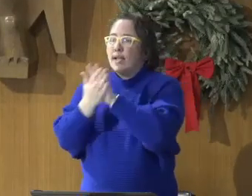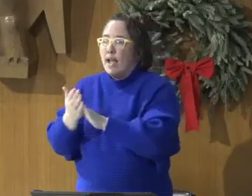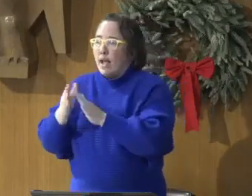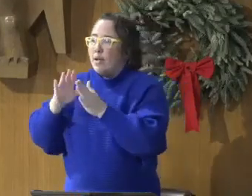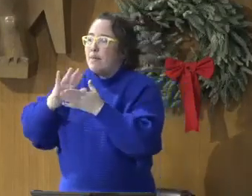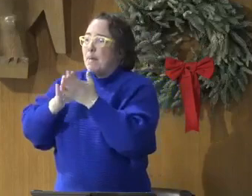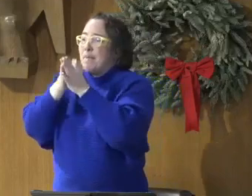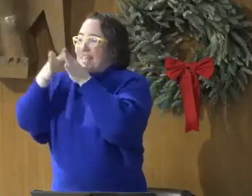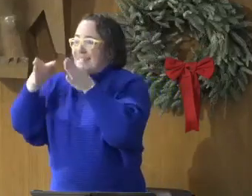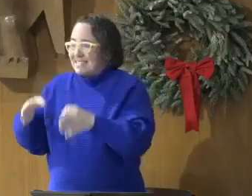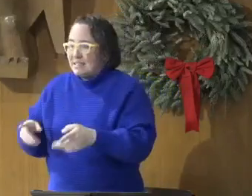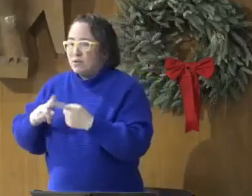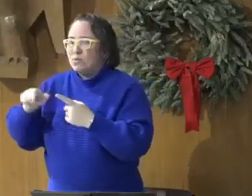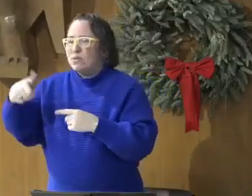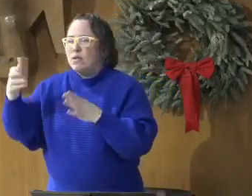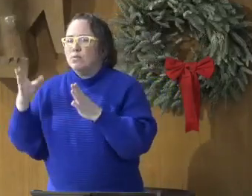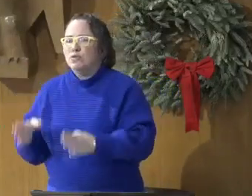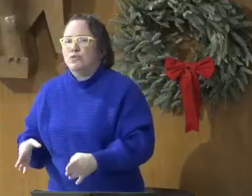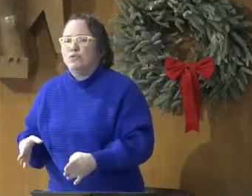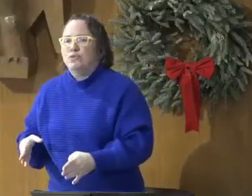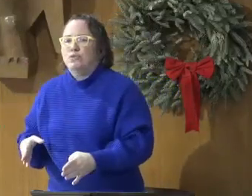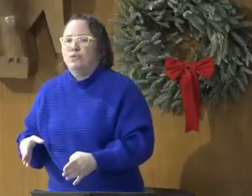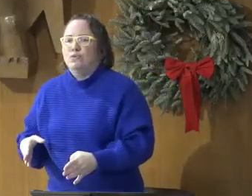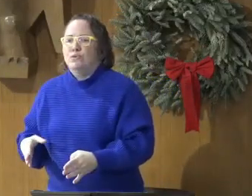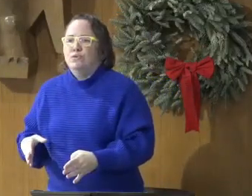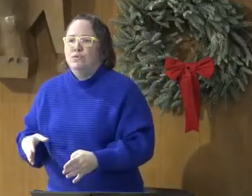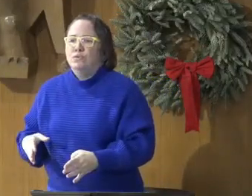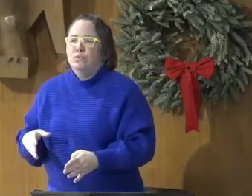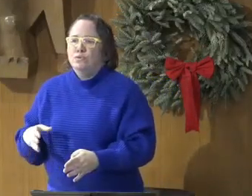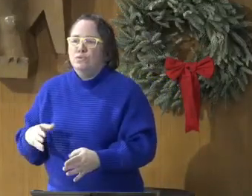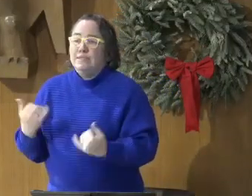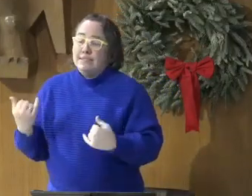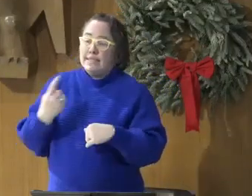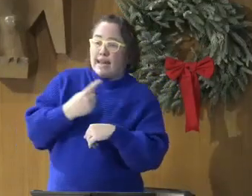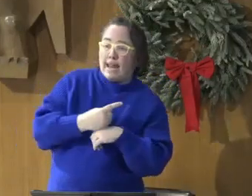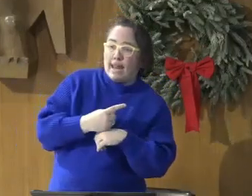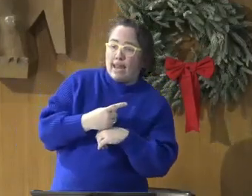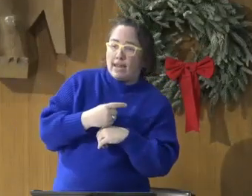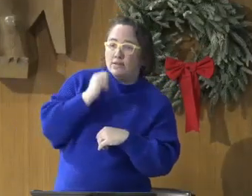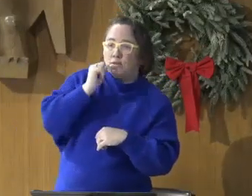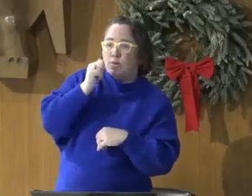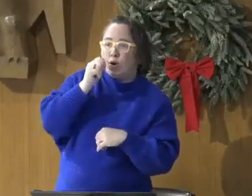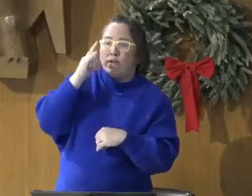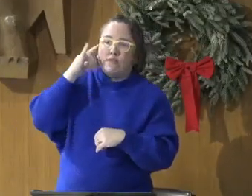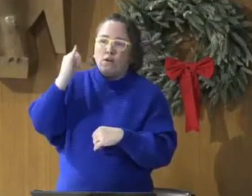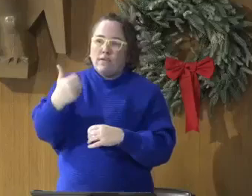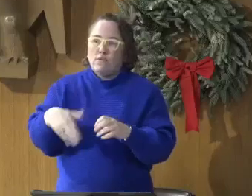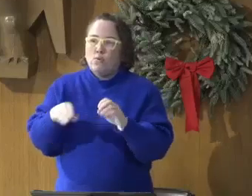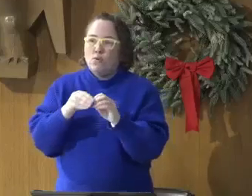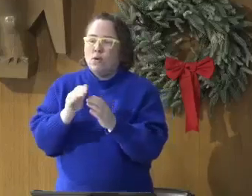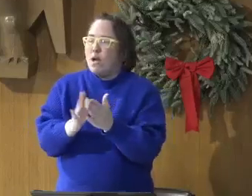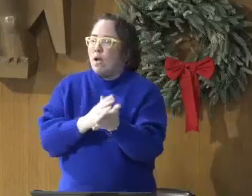today and every day to come. May it be so. Amen.